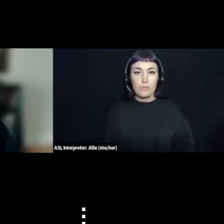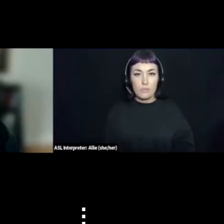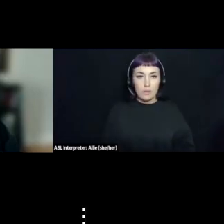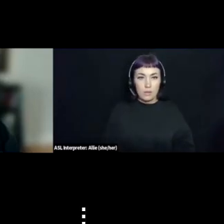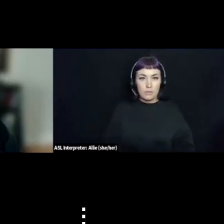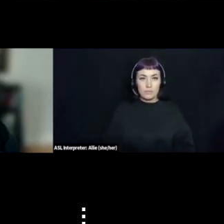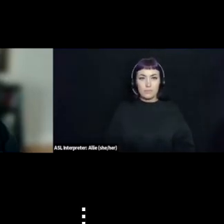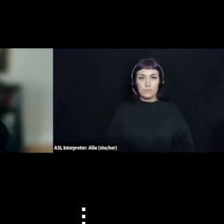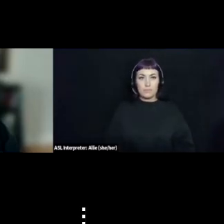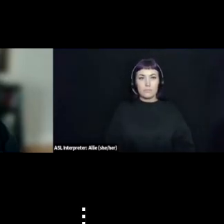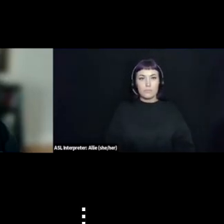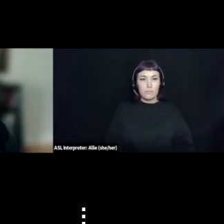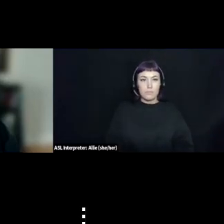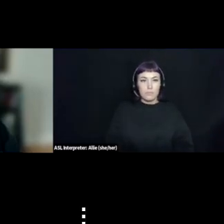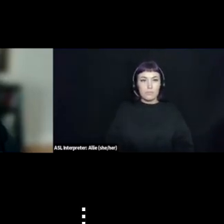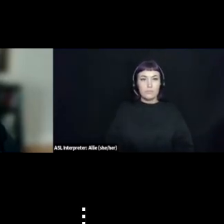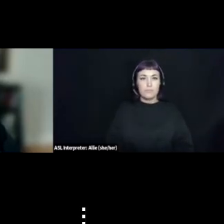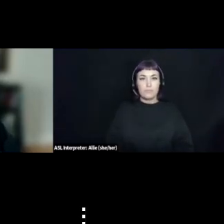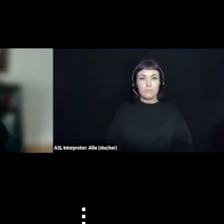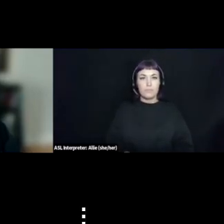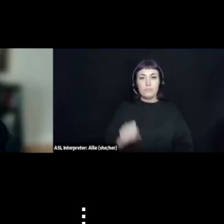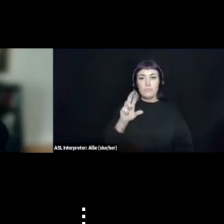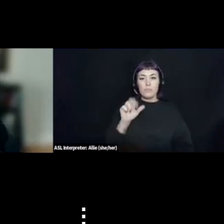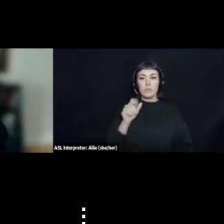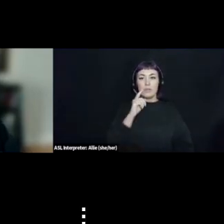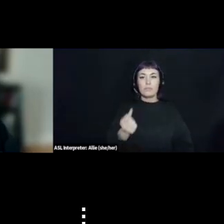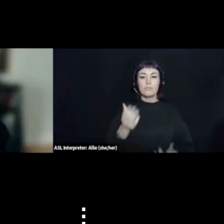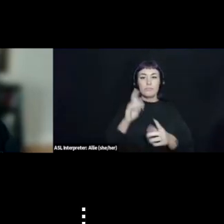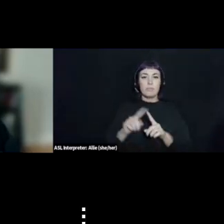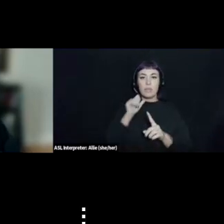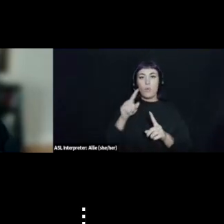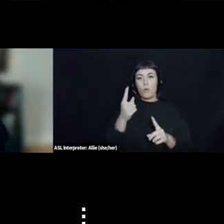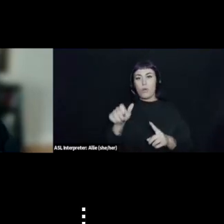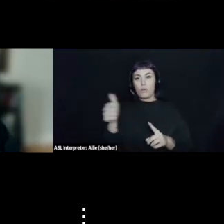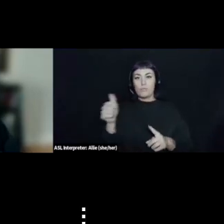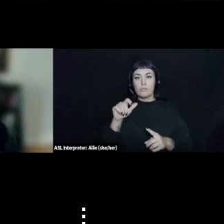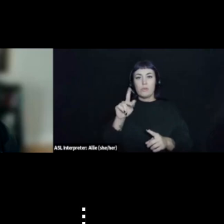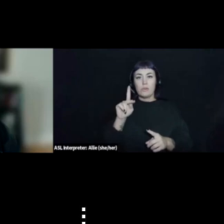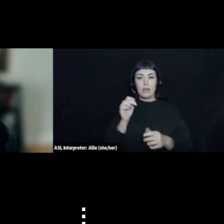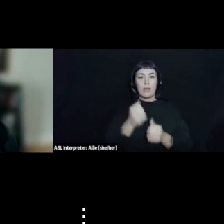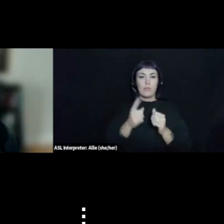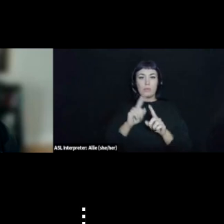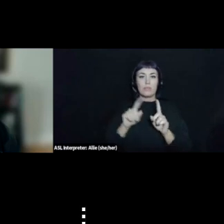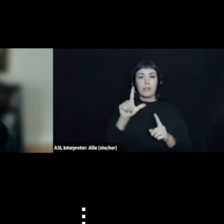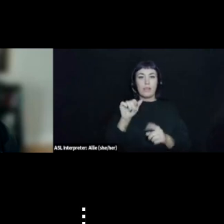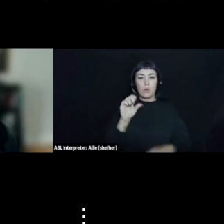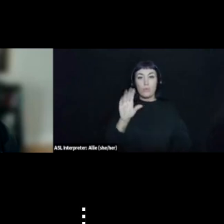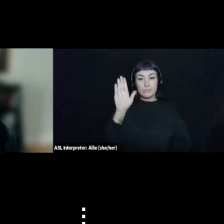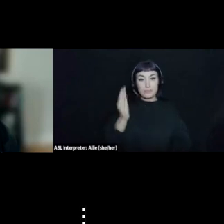completely multifaceted. It's Mhm. not one or the other. Yeah, everyone's different. Leo has his hand